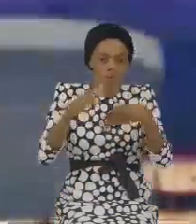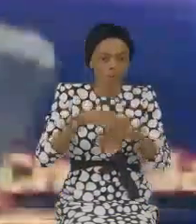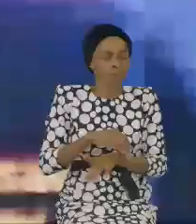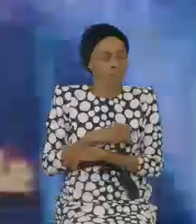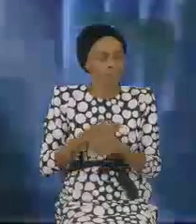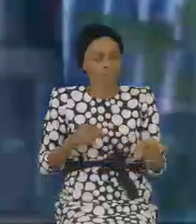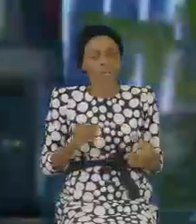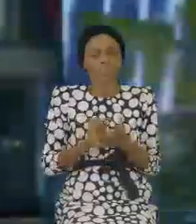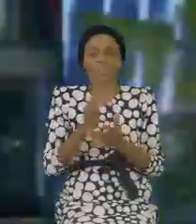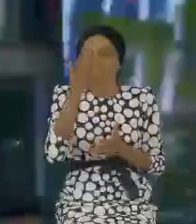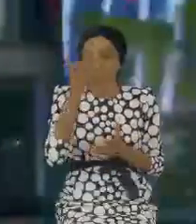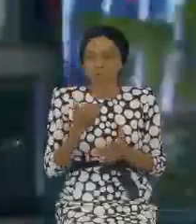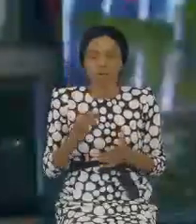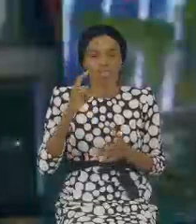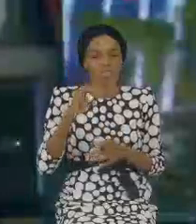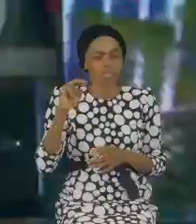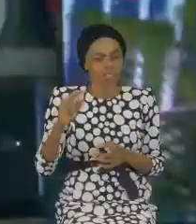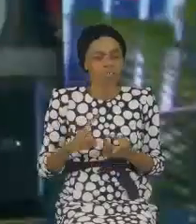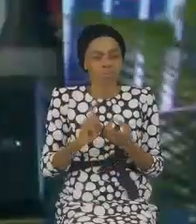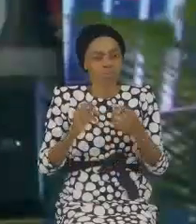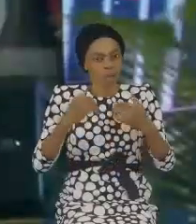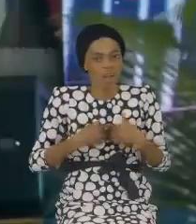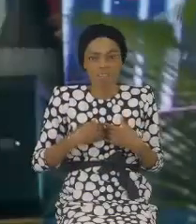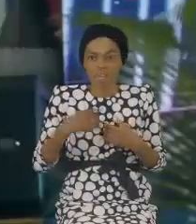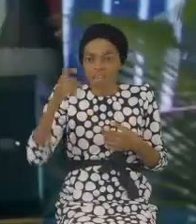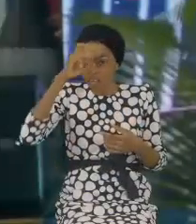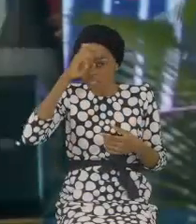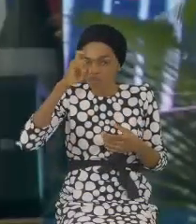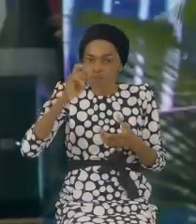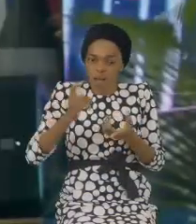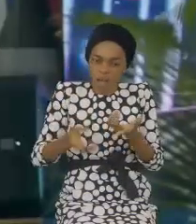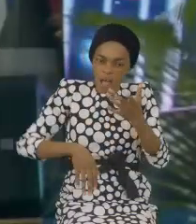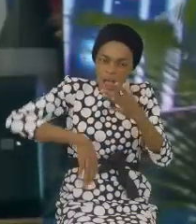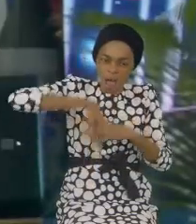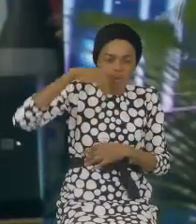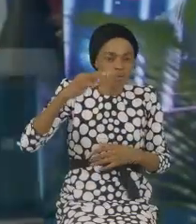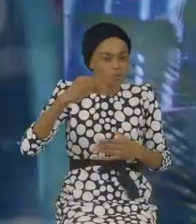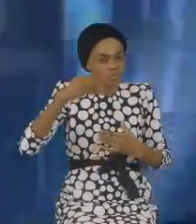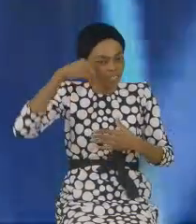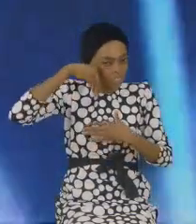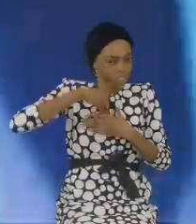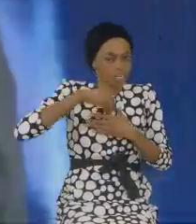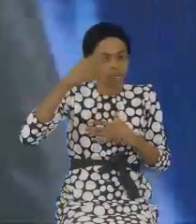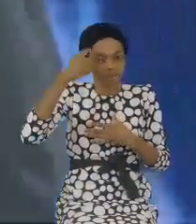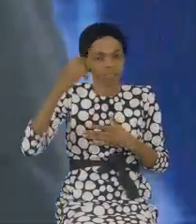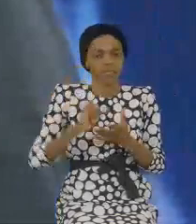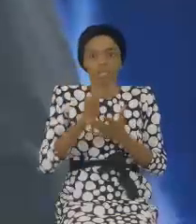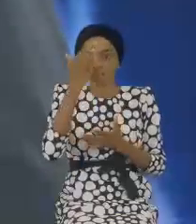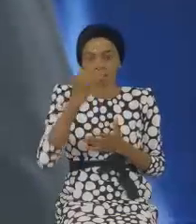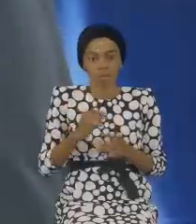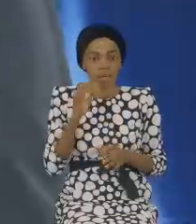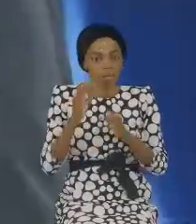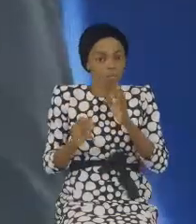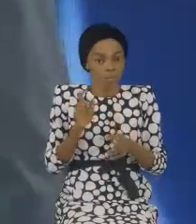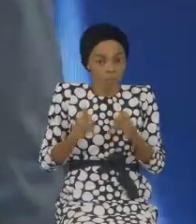why they needed to have Egypt out of them, and that's the reason why all the people we minister to were